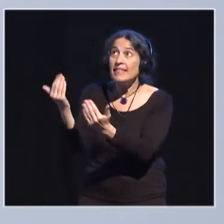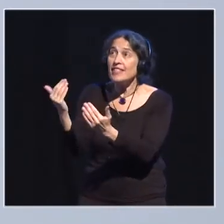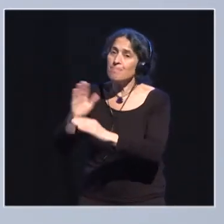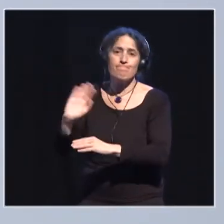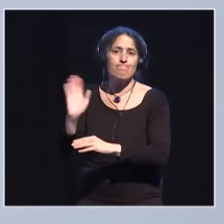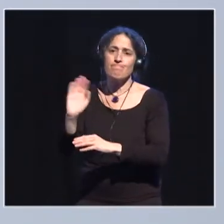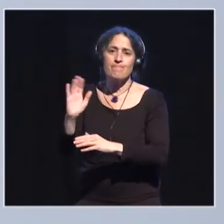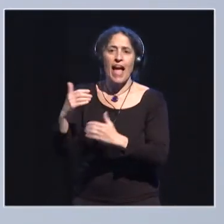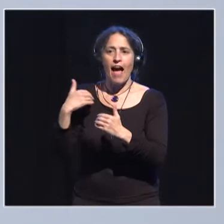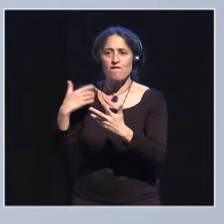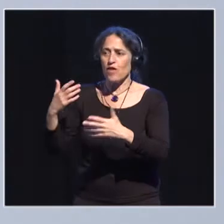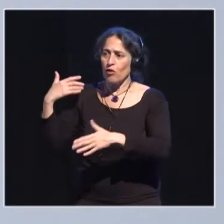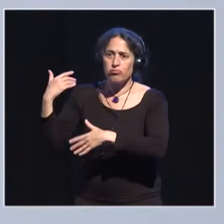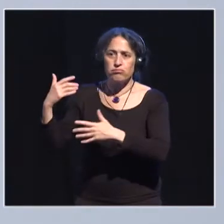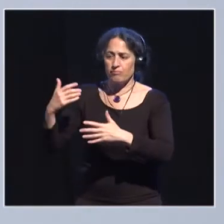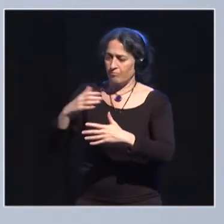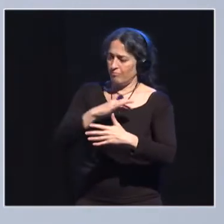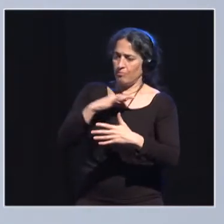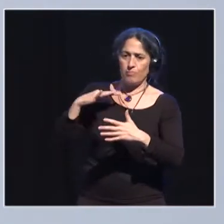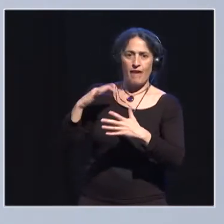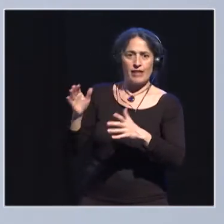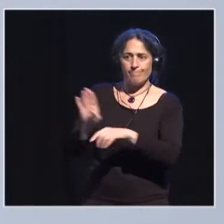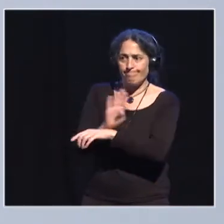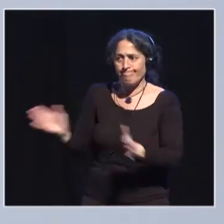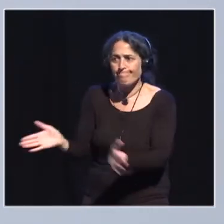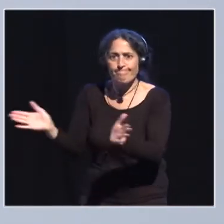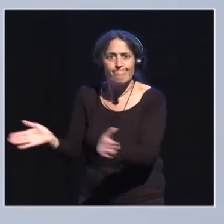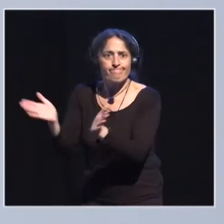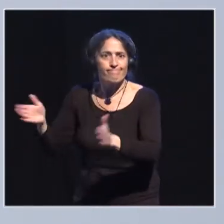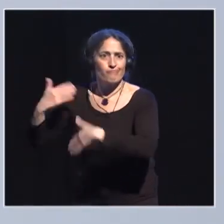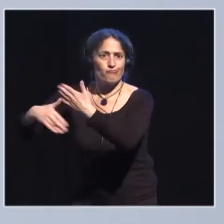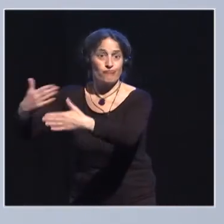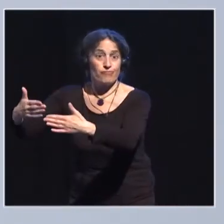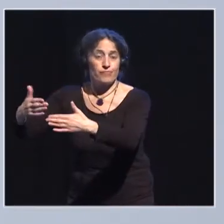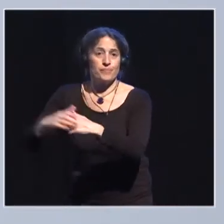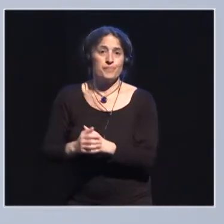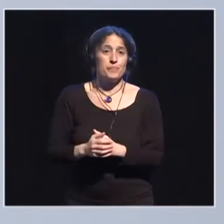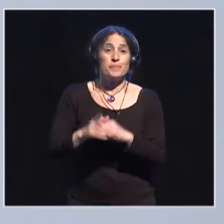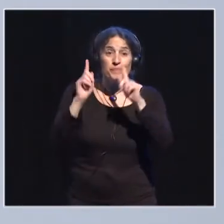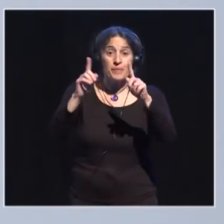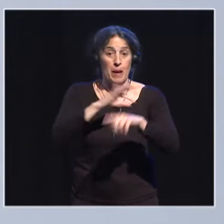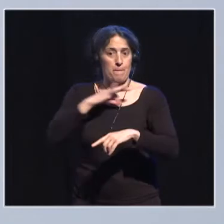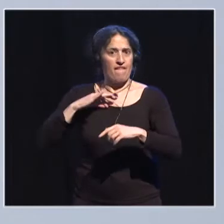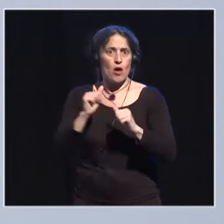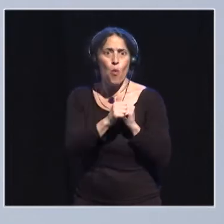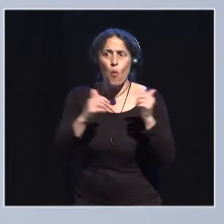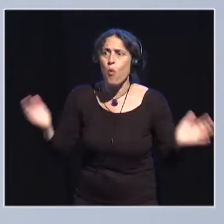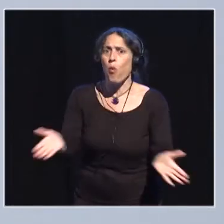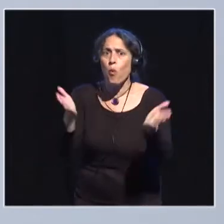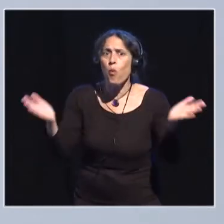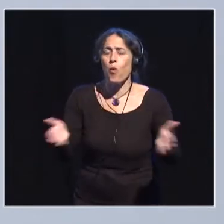innovation, but we know that the public sector and regulations are crucial for sustained, widespread,